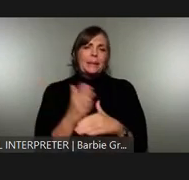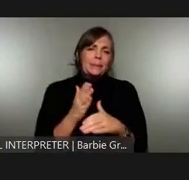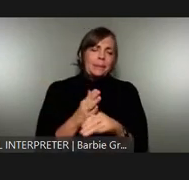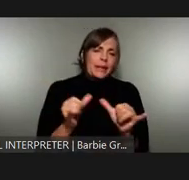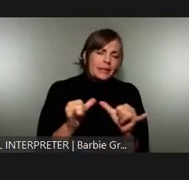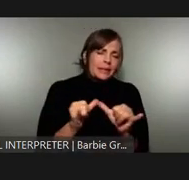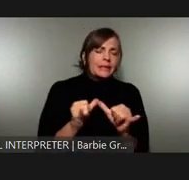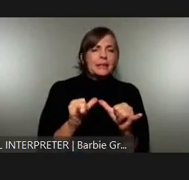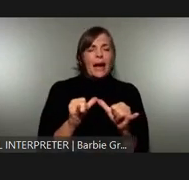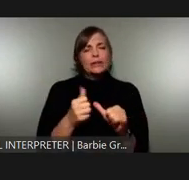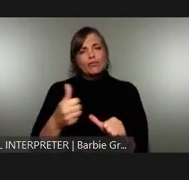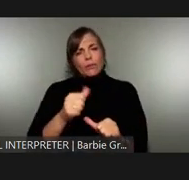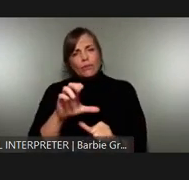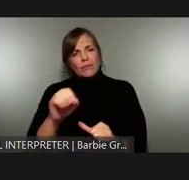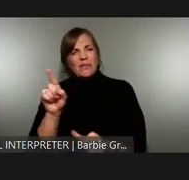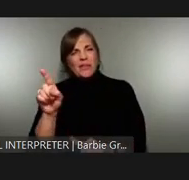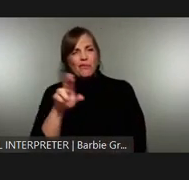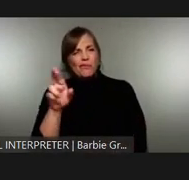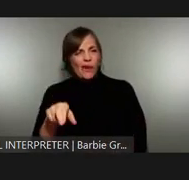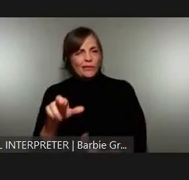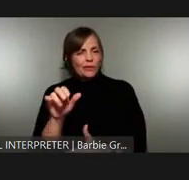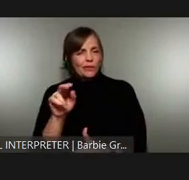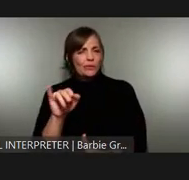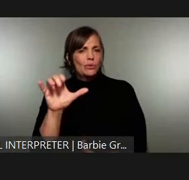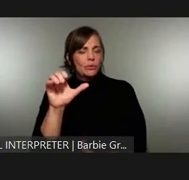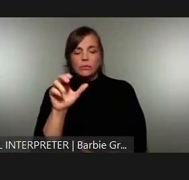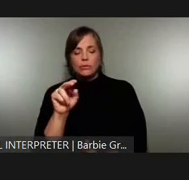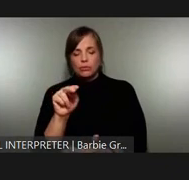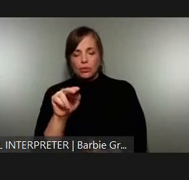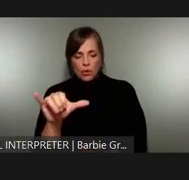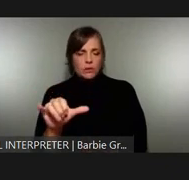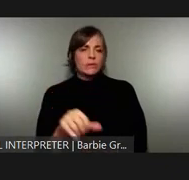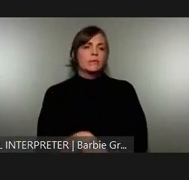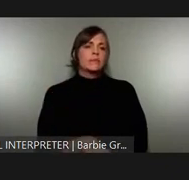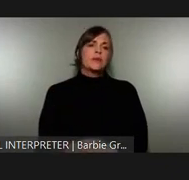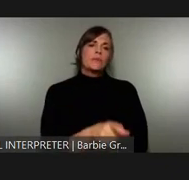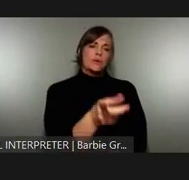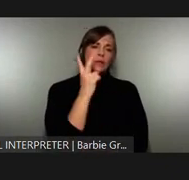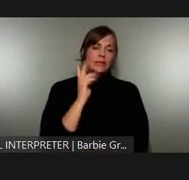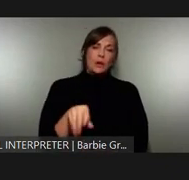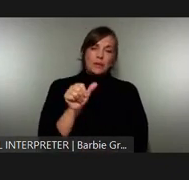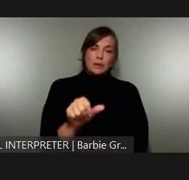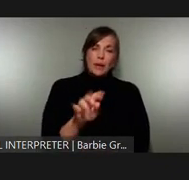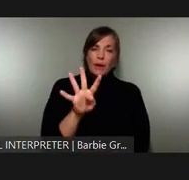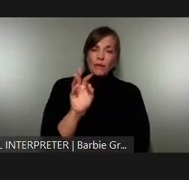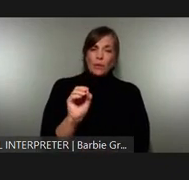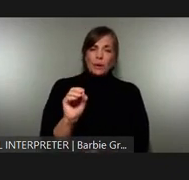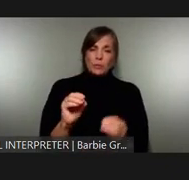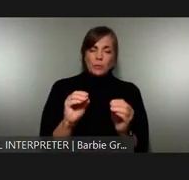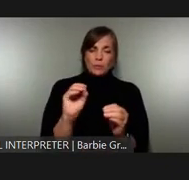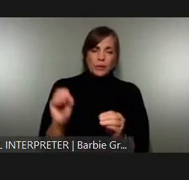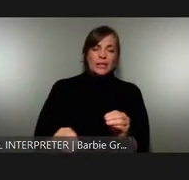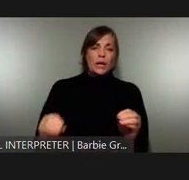York. And the headlines here sort of give you a sense of what it was we were dealing with. We were spending 40% more money than we took in every year.